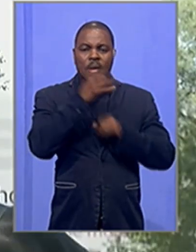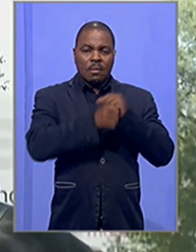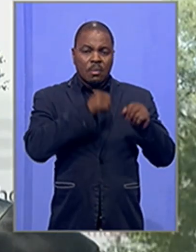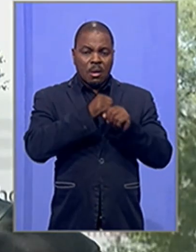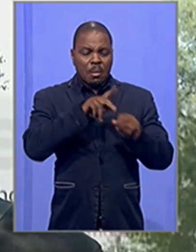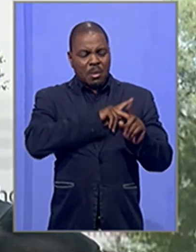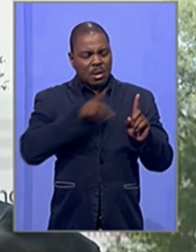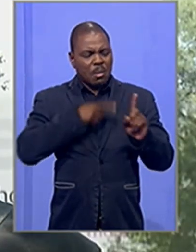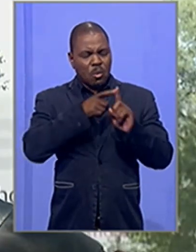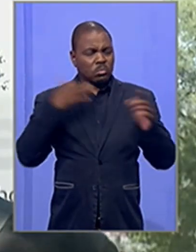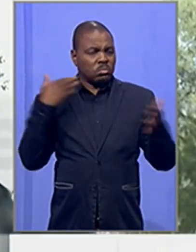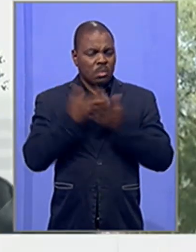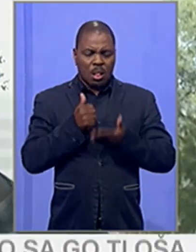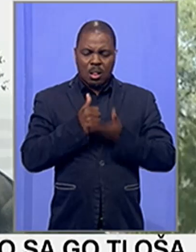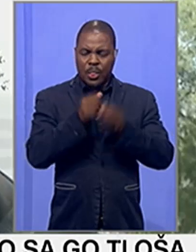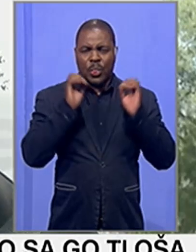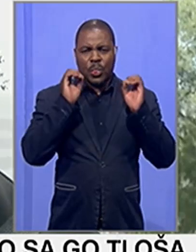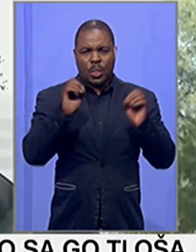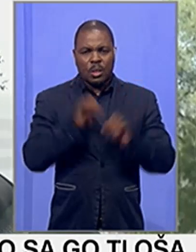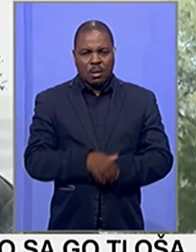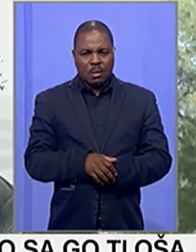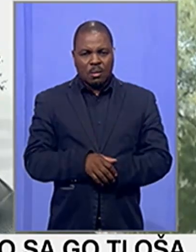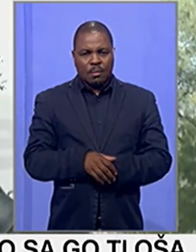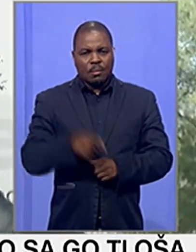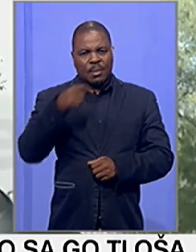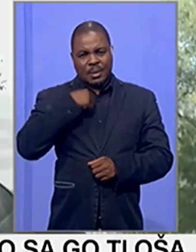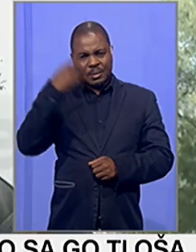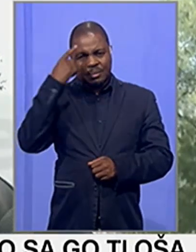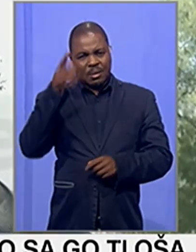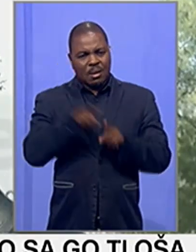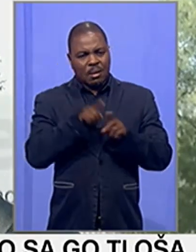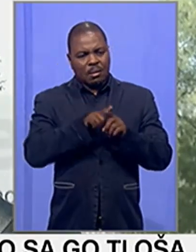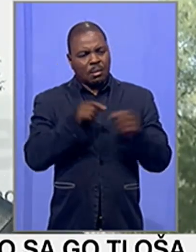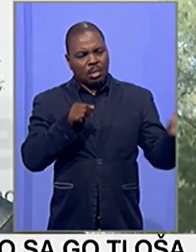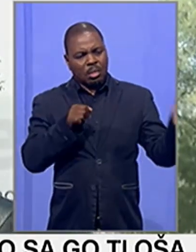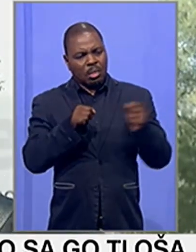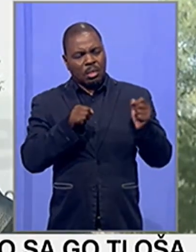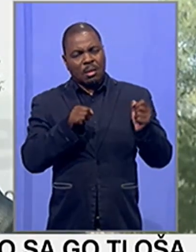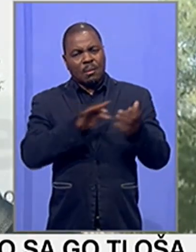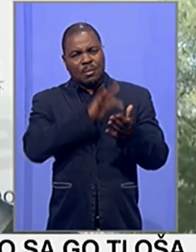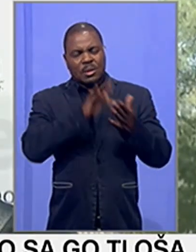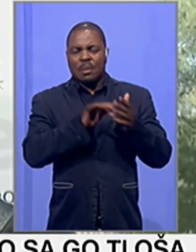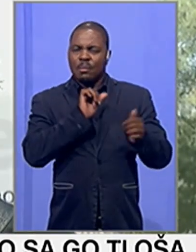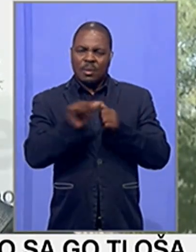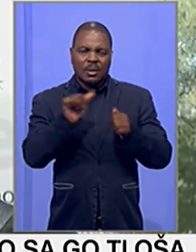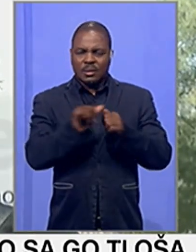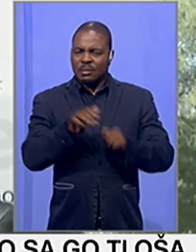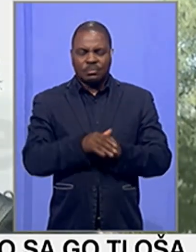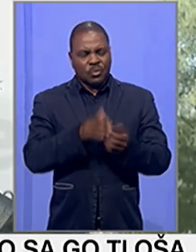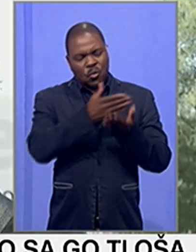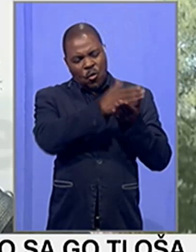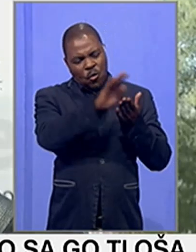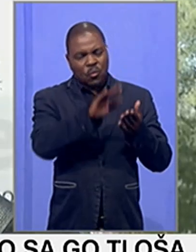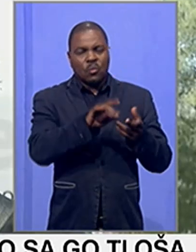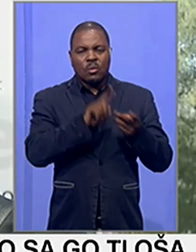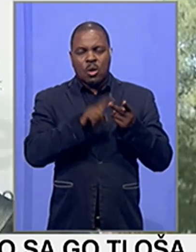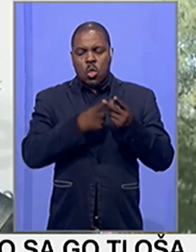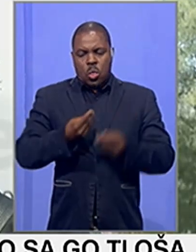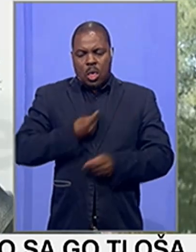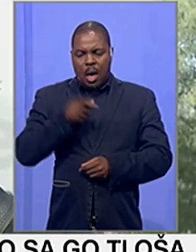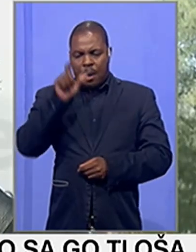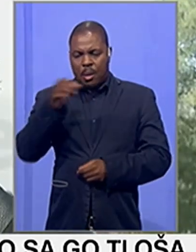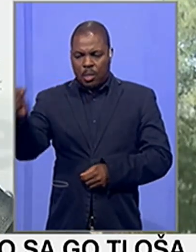dumellana le motion ono wa gore a duwe setulong sa hae go ka ba molemo gore go kenywe motho e leng gore monyane a tlo kgona go effecta di-change ya